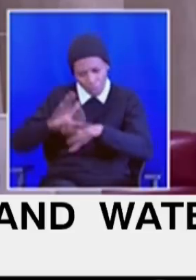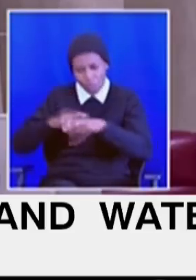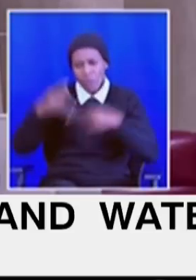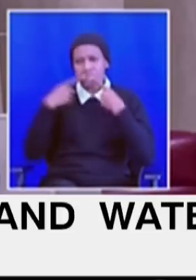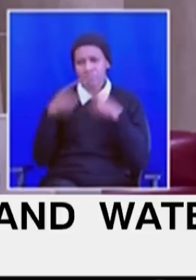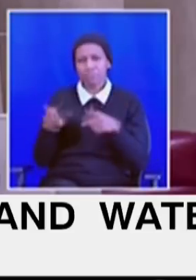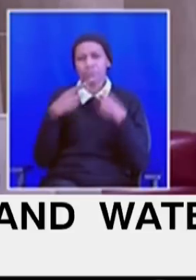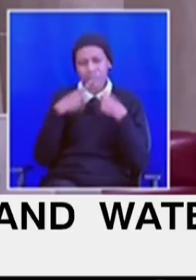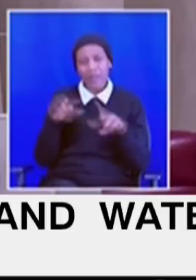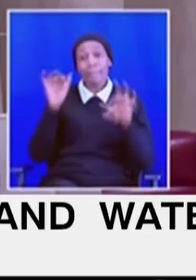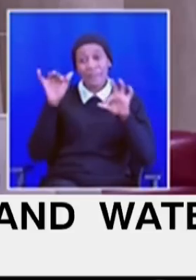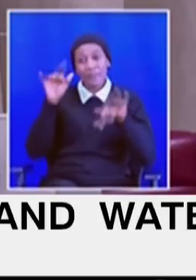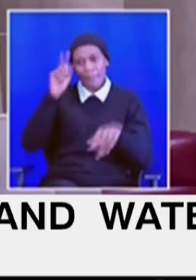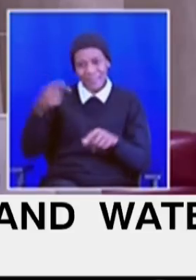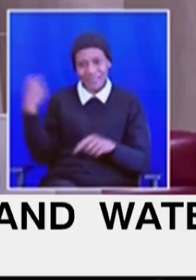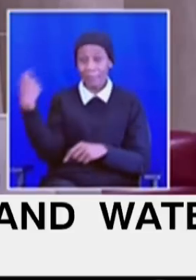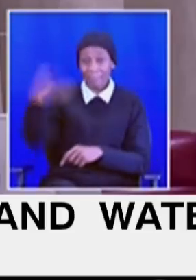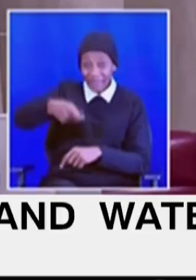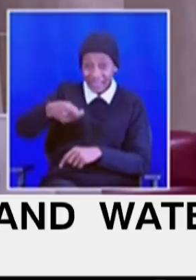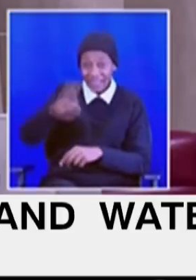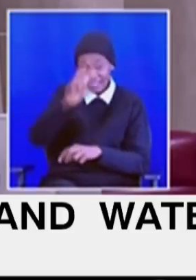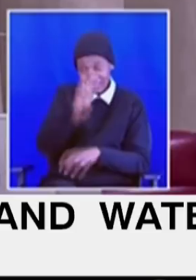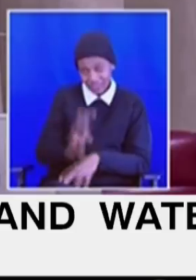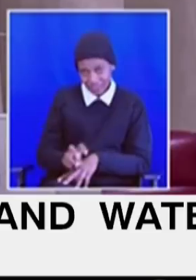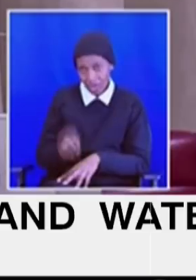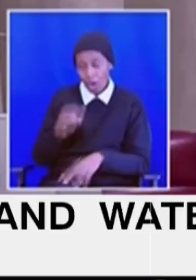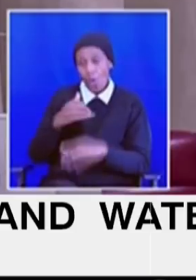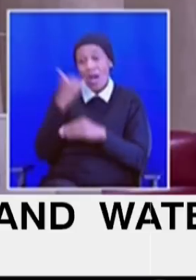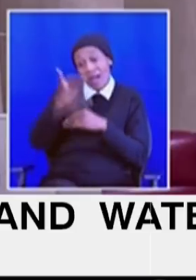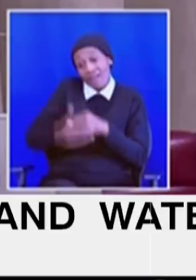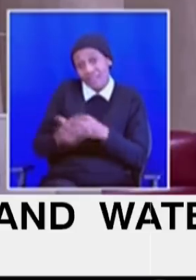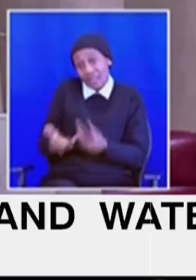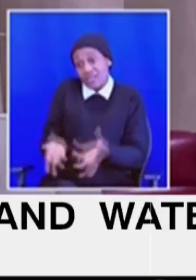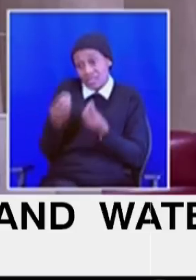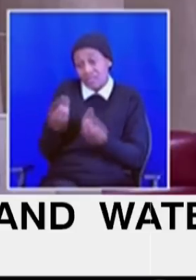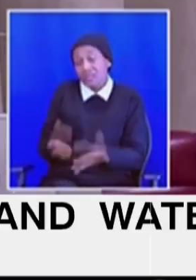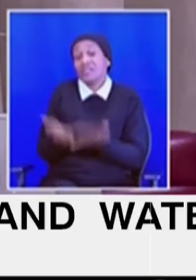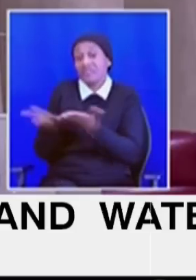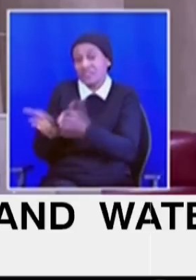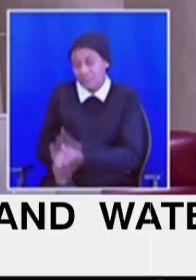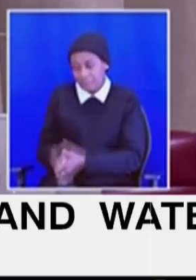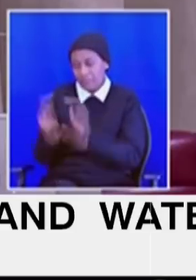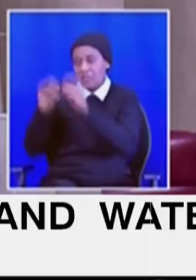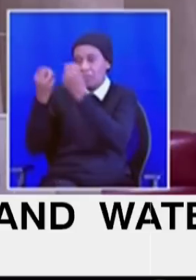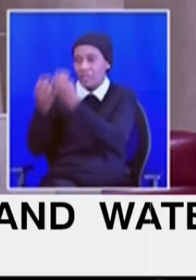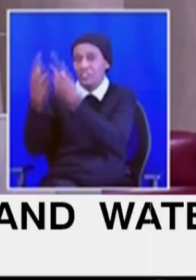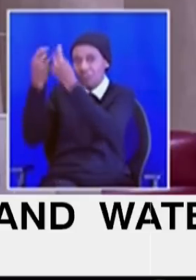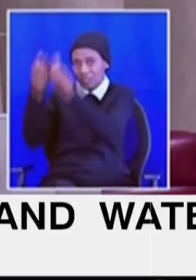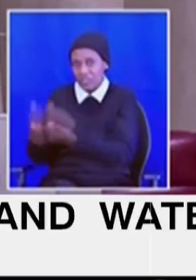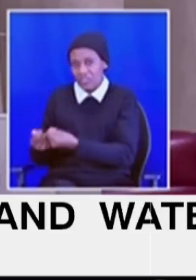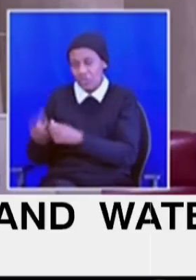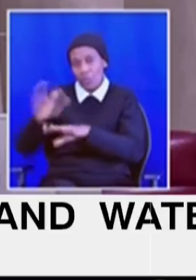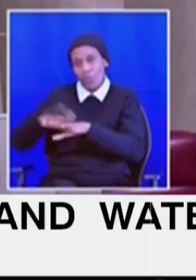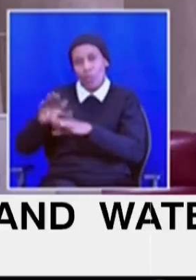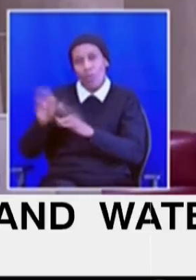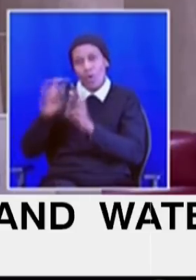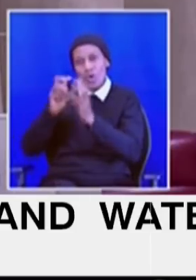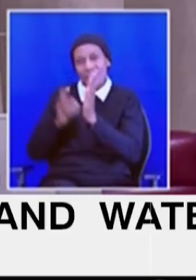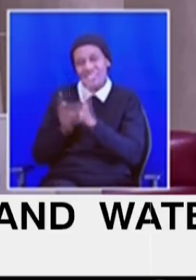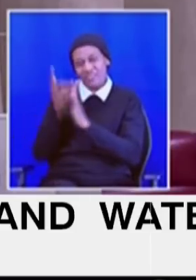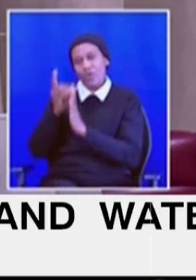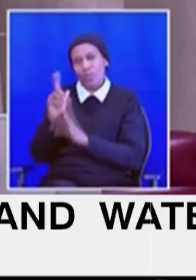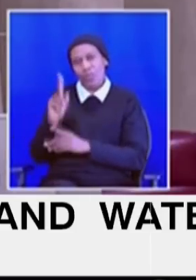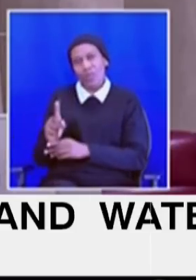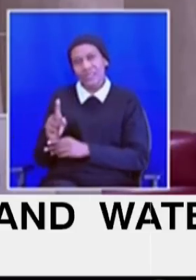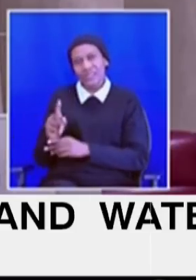enforce the culture of payment for services rendered. The National Treasury has further developed the ESCOM Debt Relief